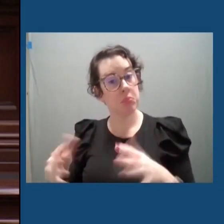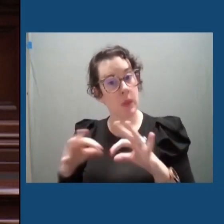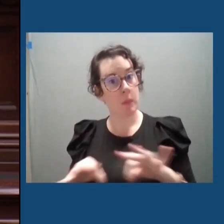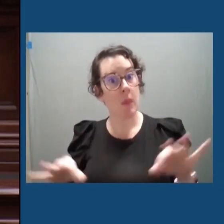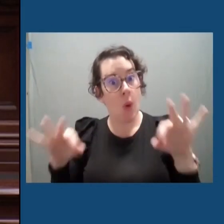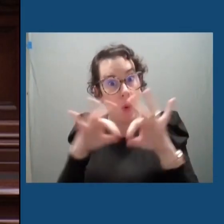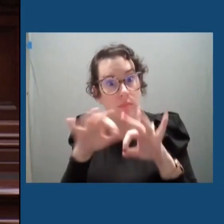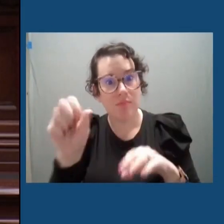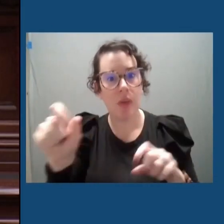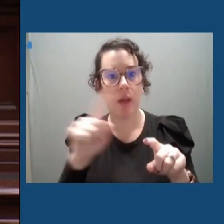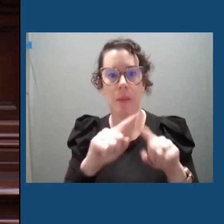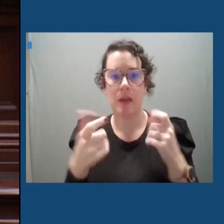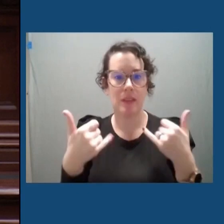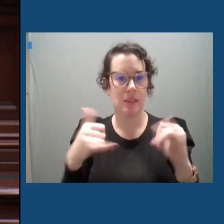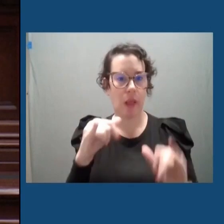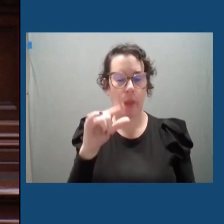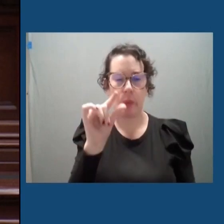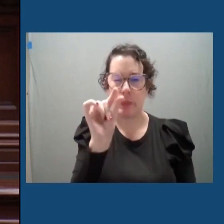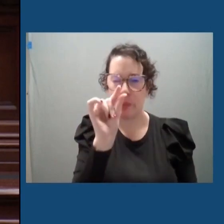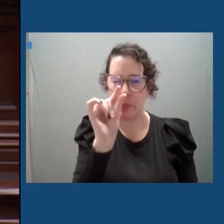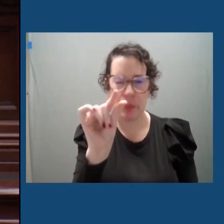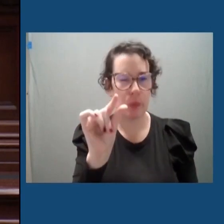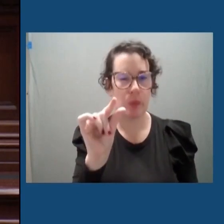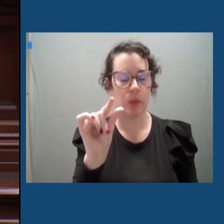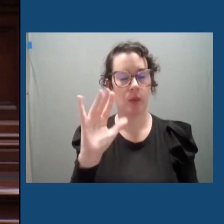need. Here's what I know.